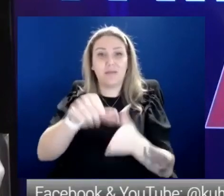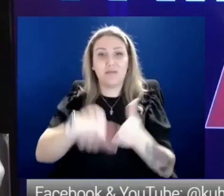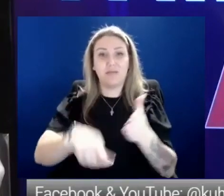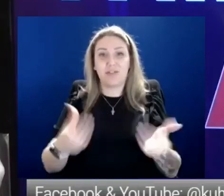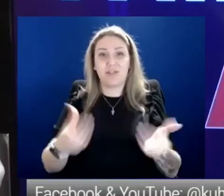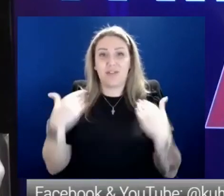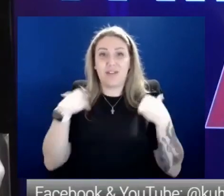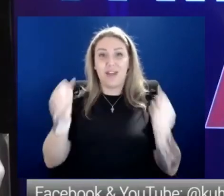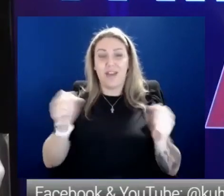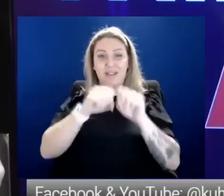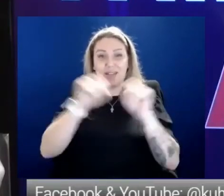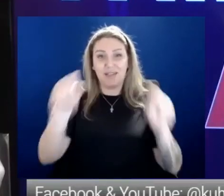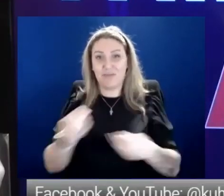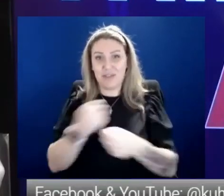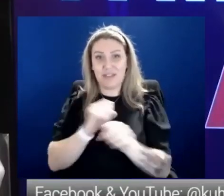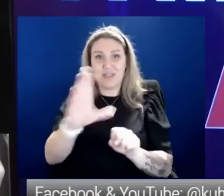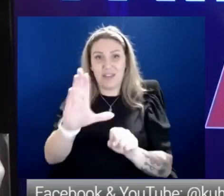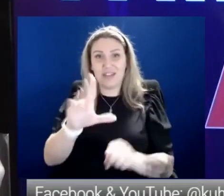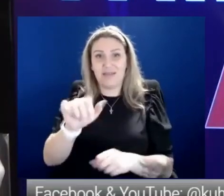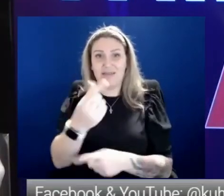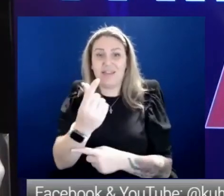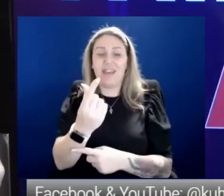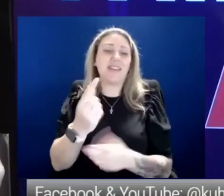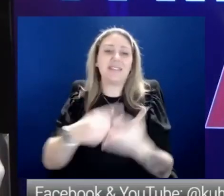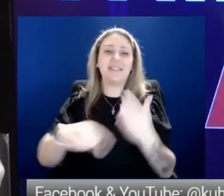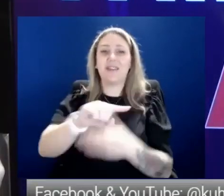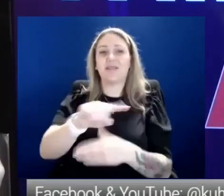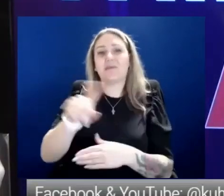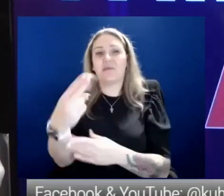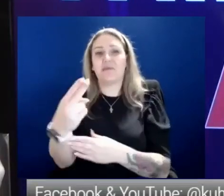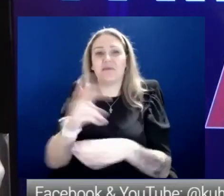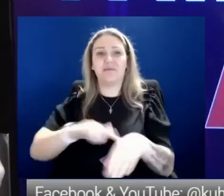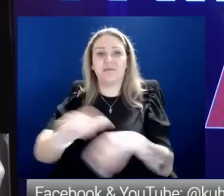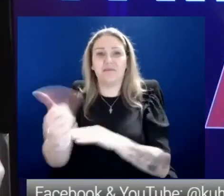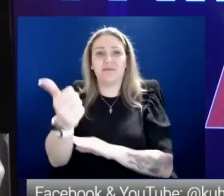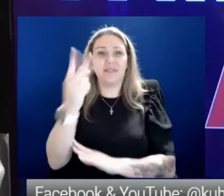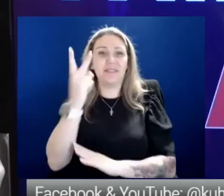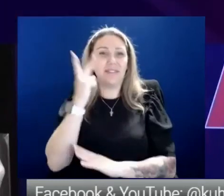leg. That's next Thursday morning at 10 a.m. We'll see you then.